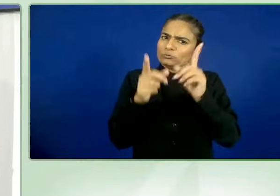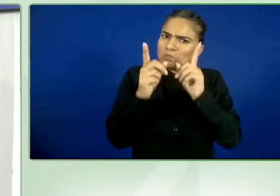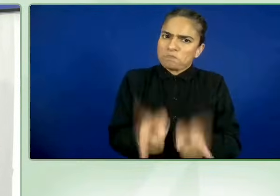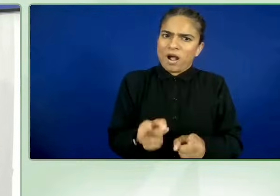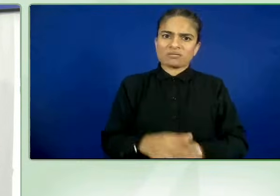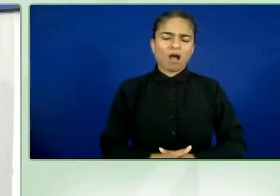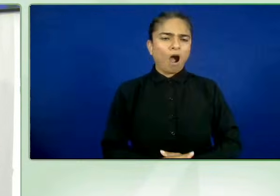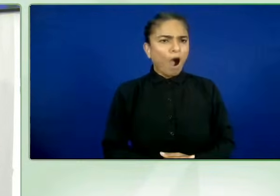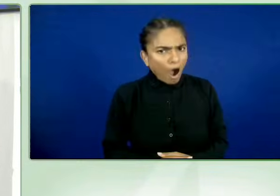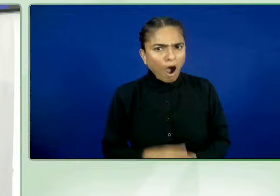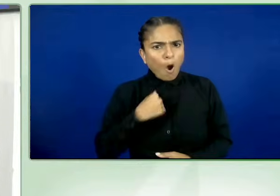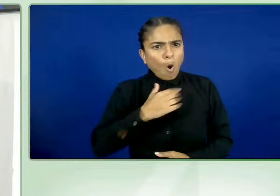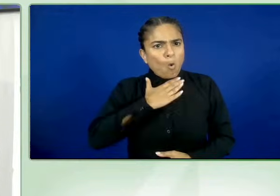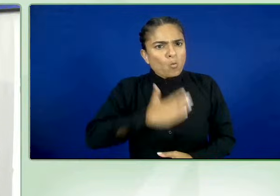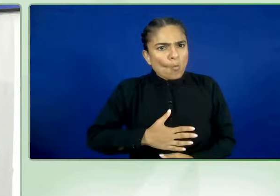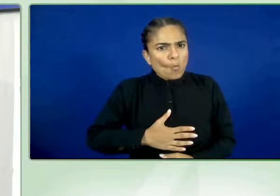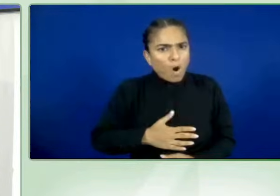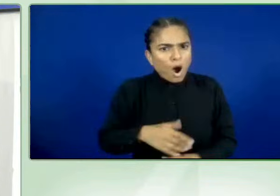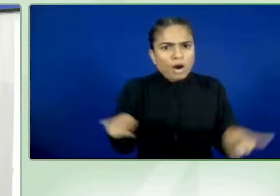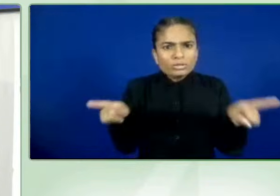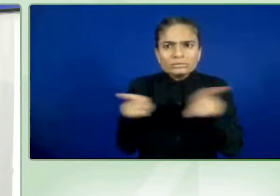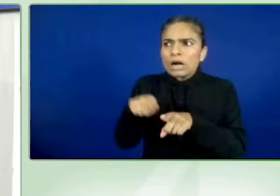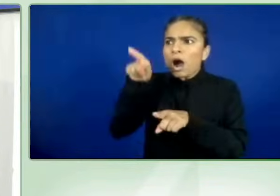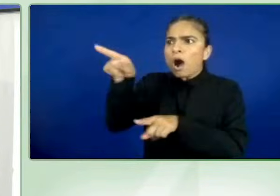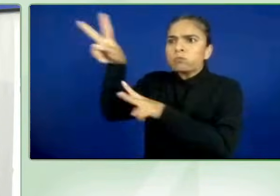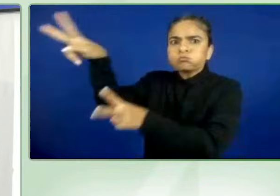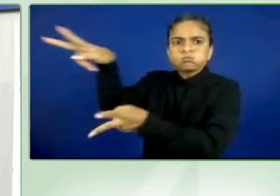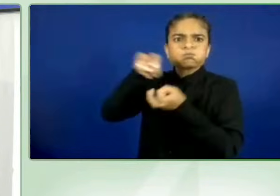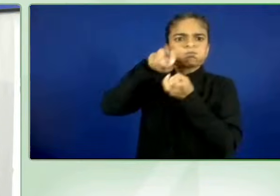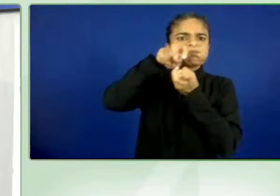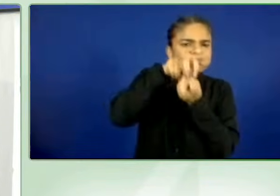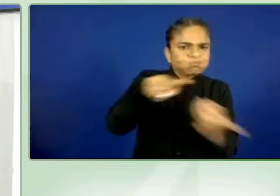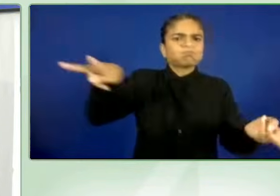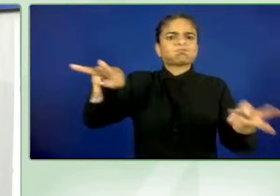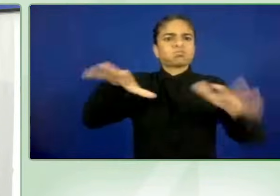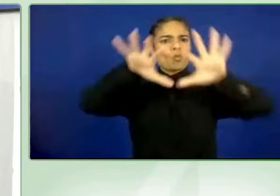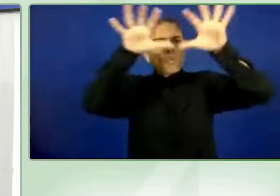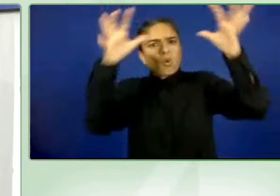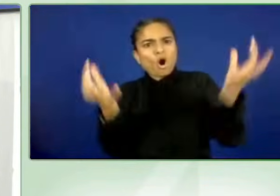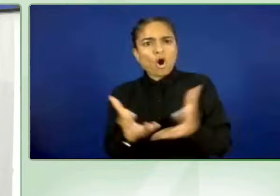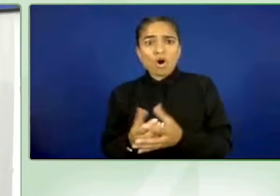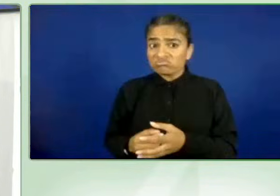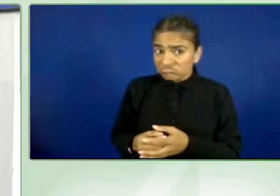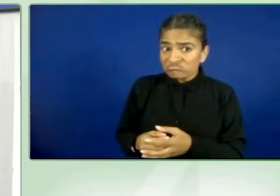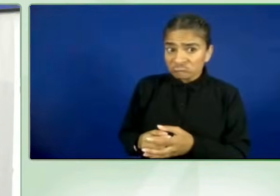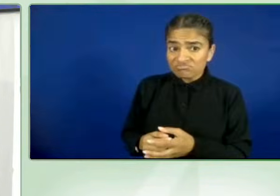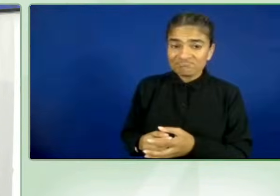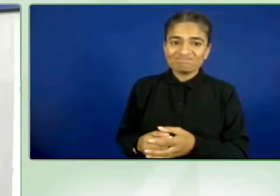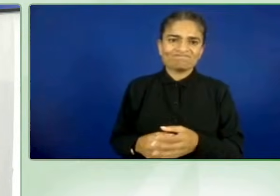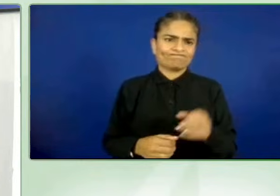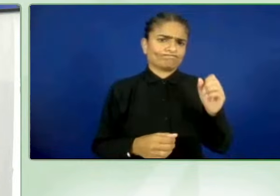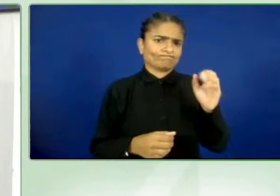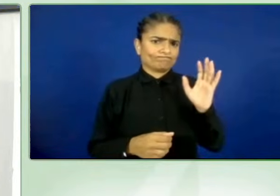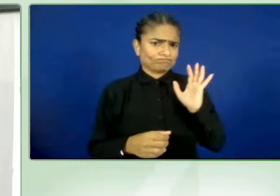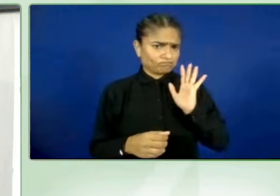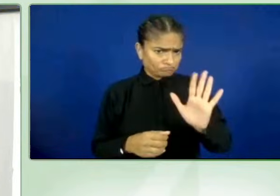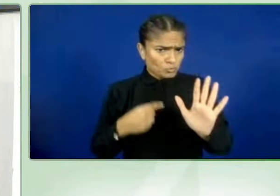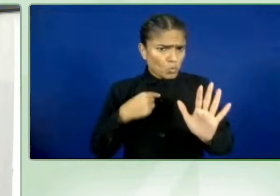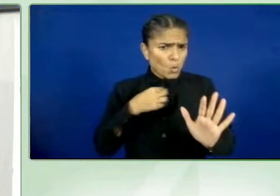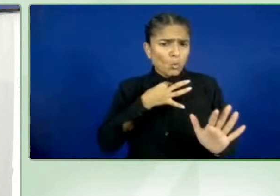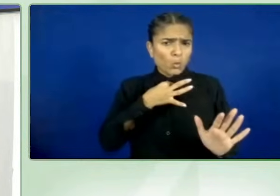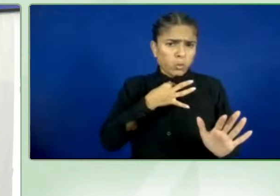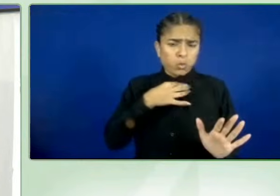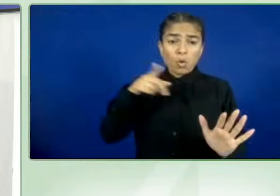the world. And is it correct that if a film is not accessible online, it